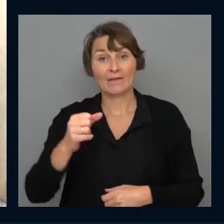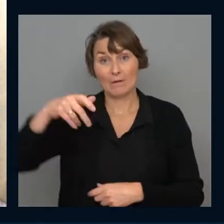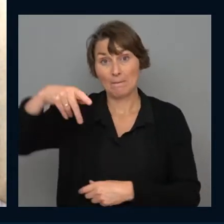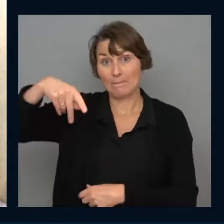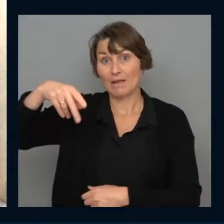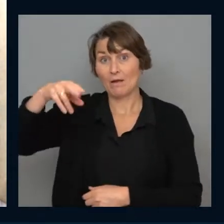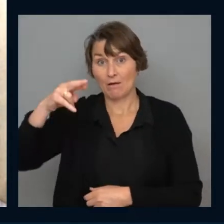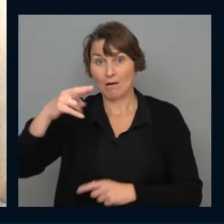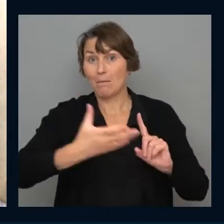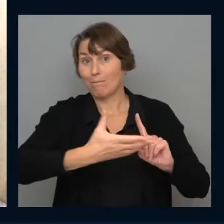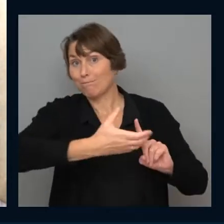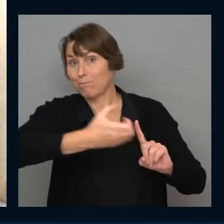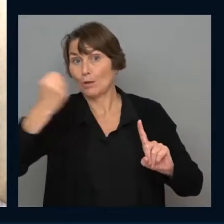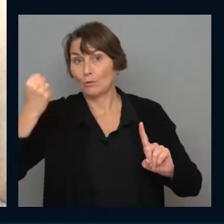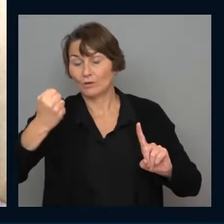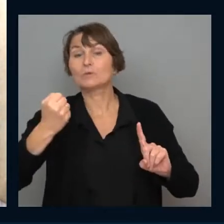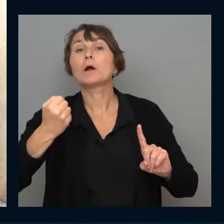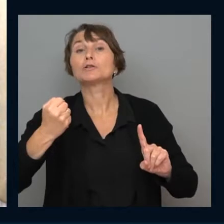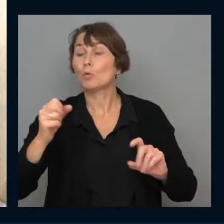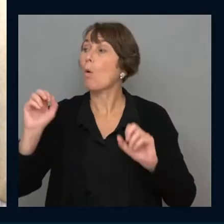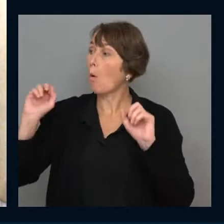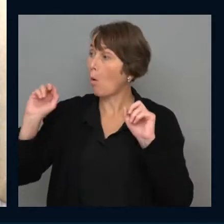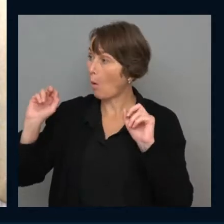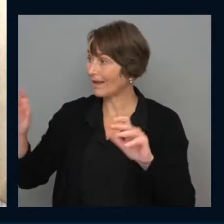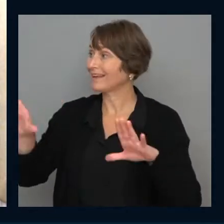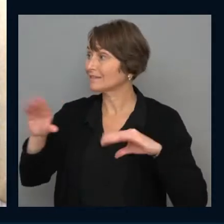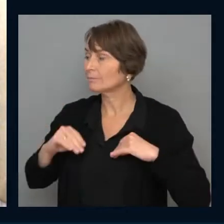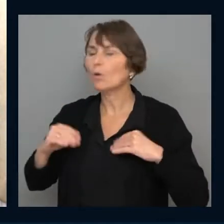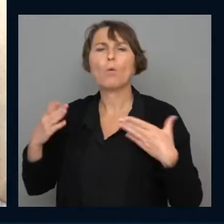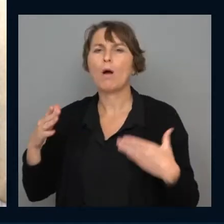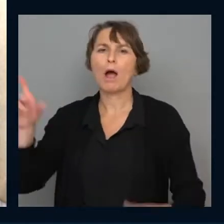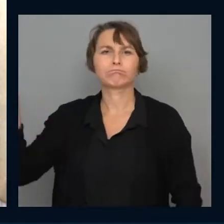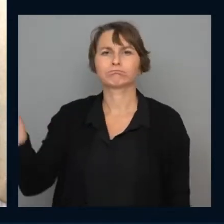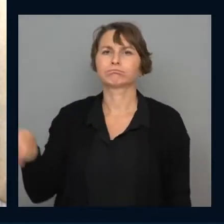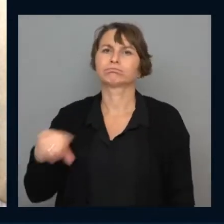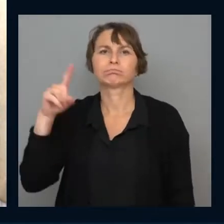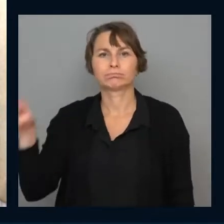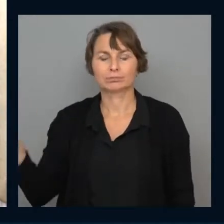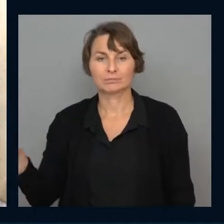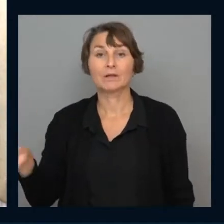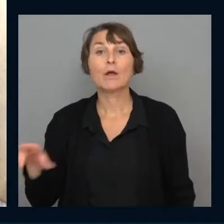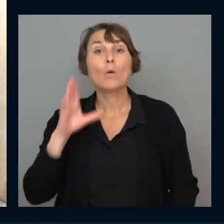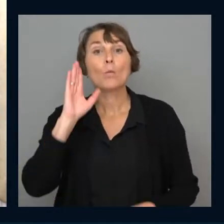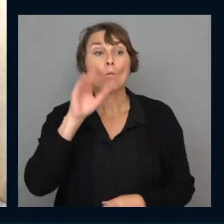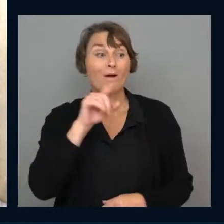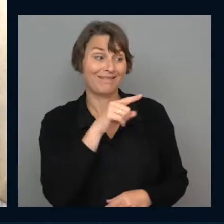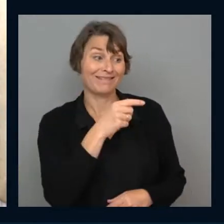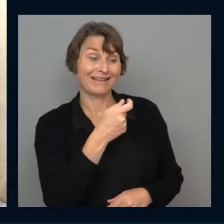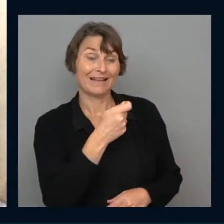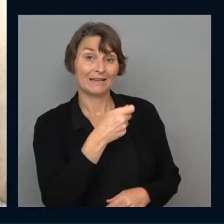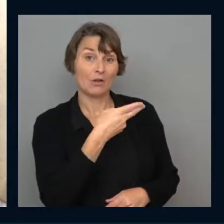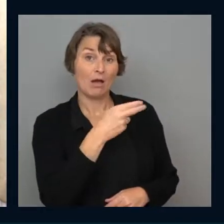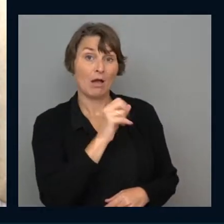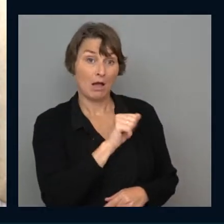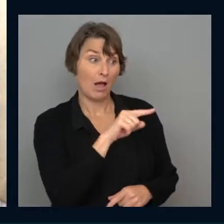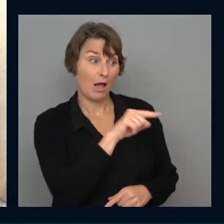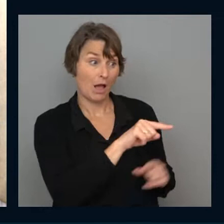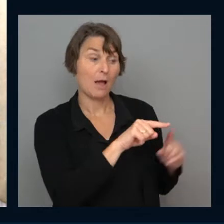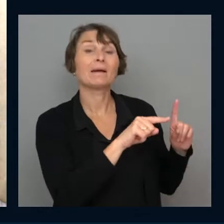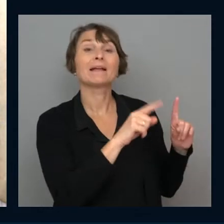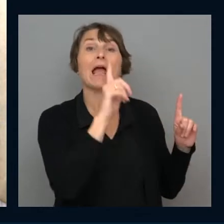rejected, would the GitHub action send a notification to the developers? It can, if you